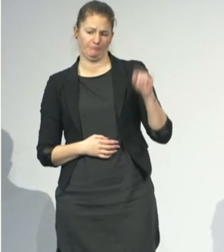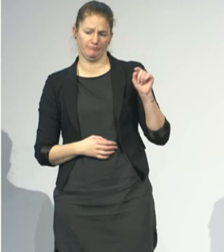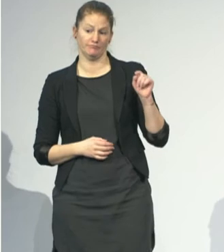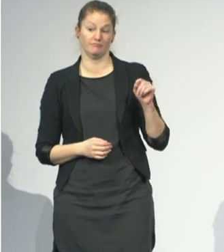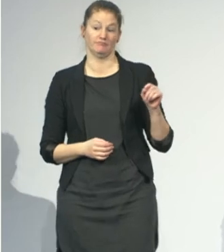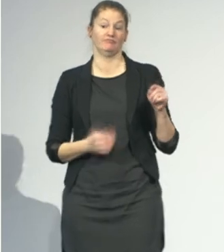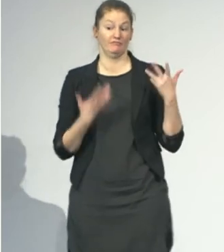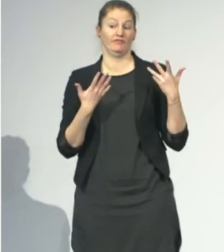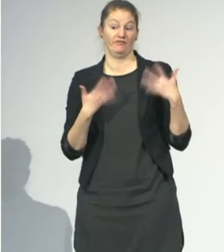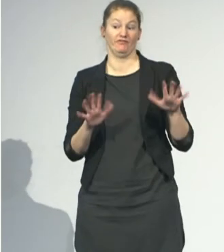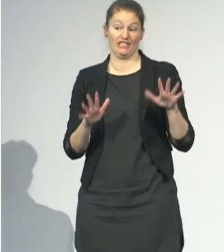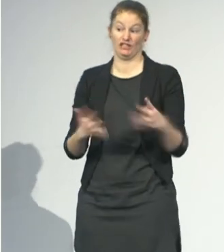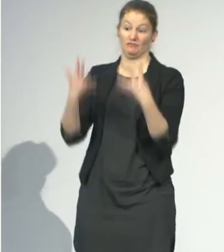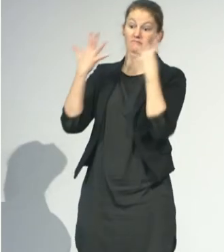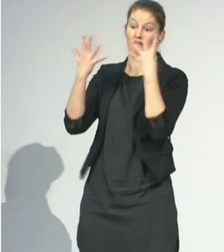I think I'm going to choose.